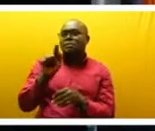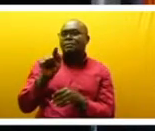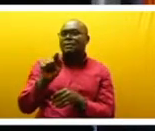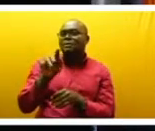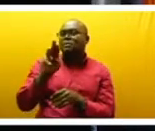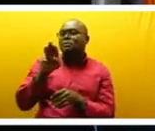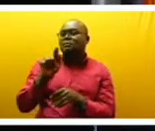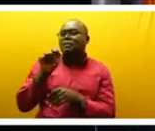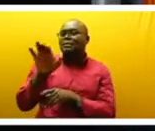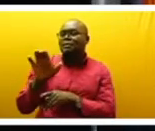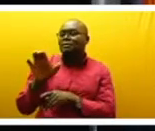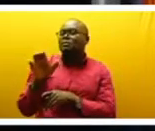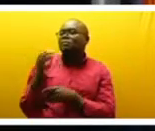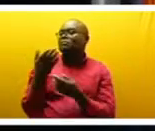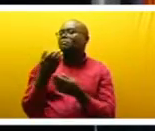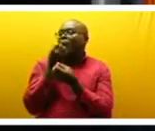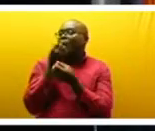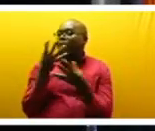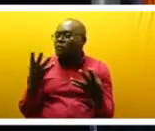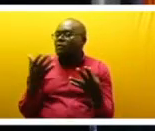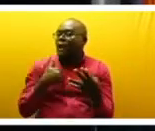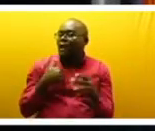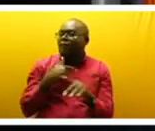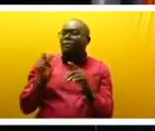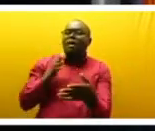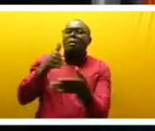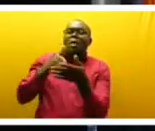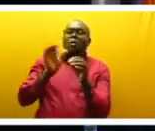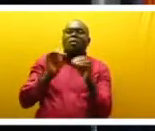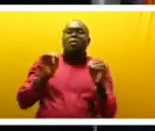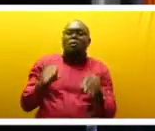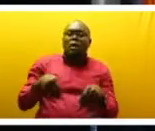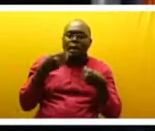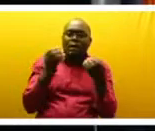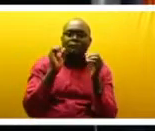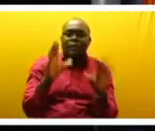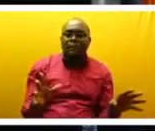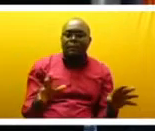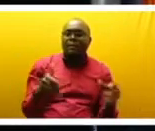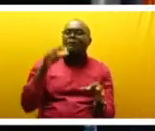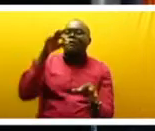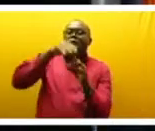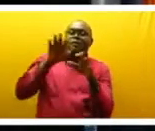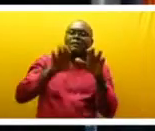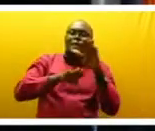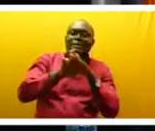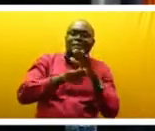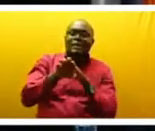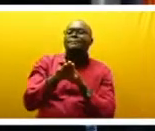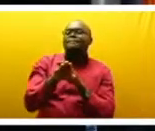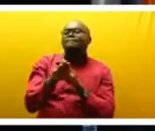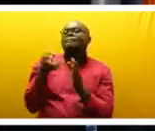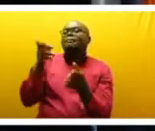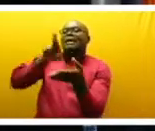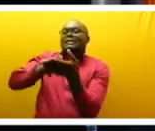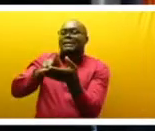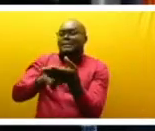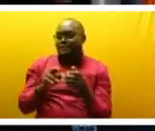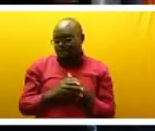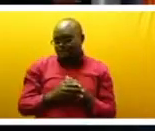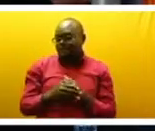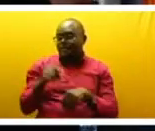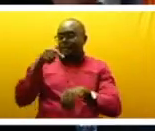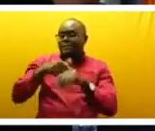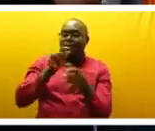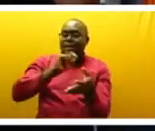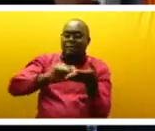critical information as regards how the voters' register was being accessed, and that by the time the report was written